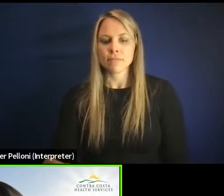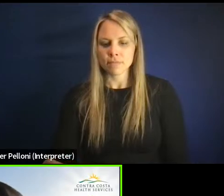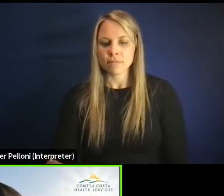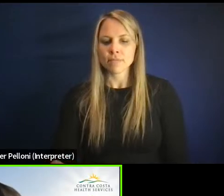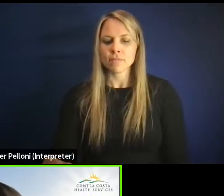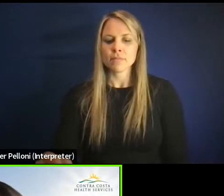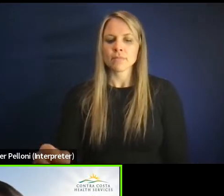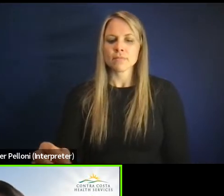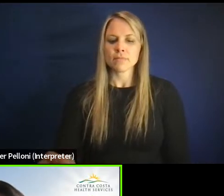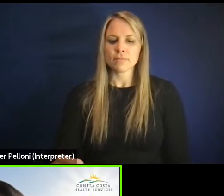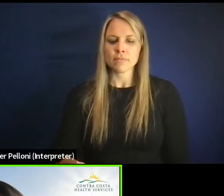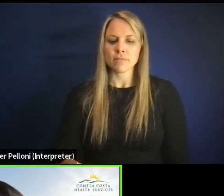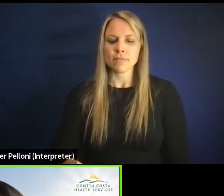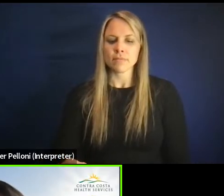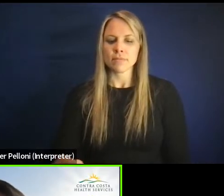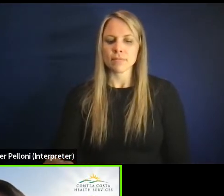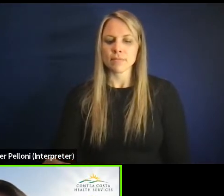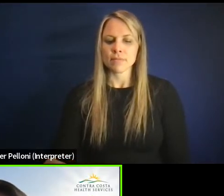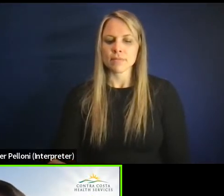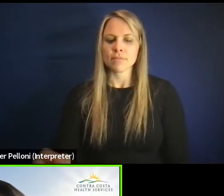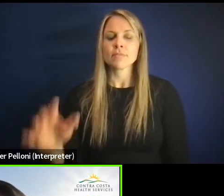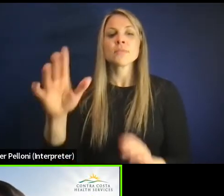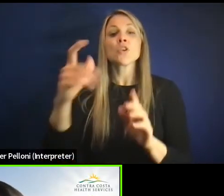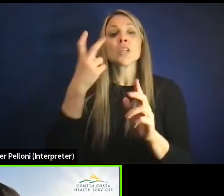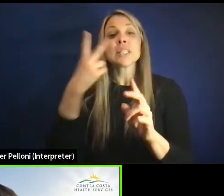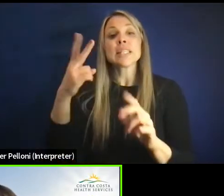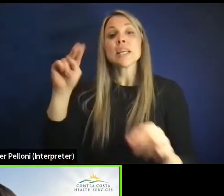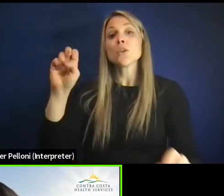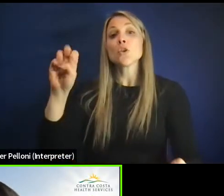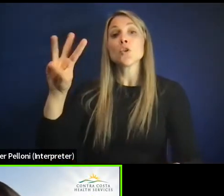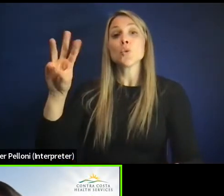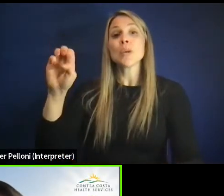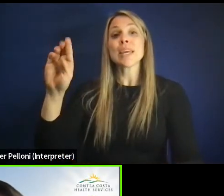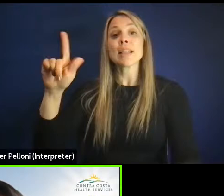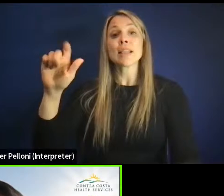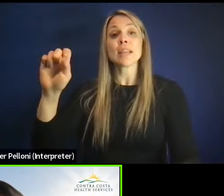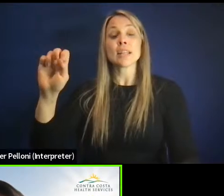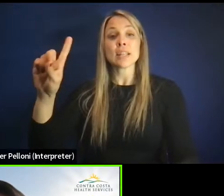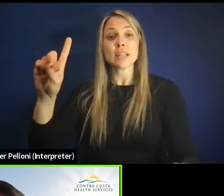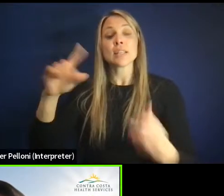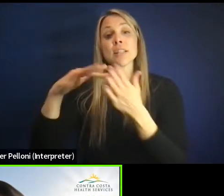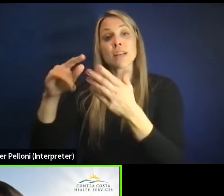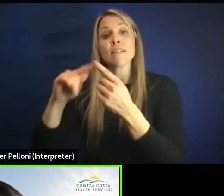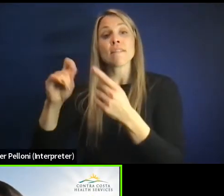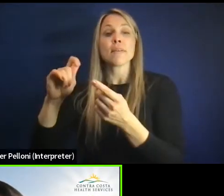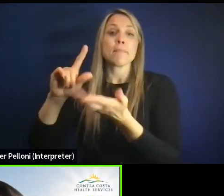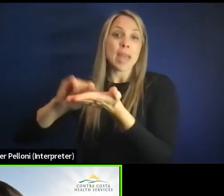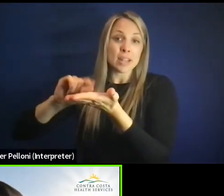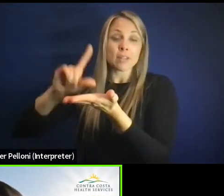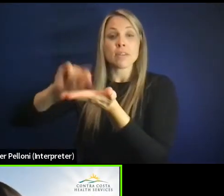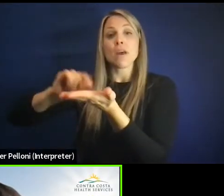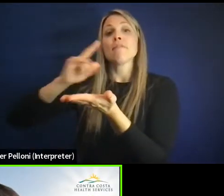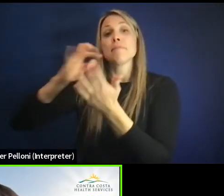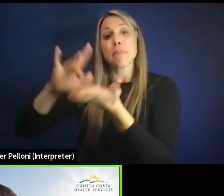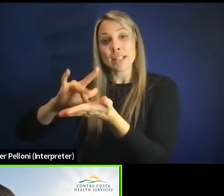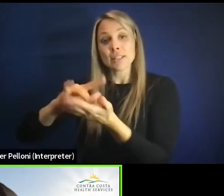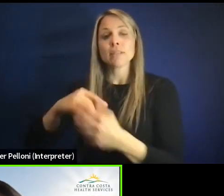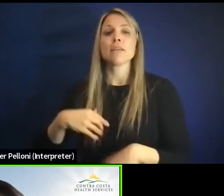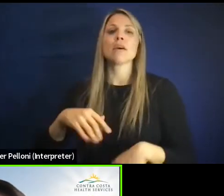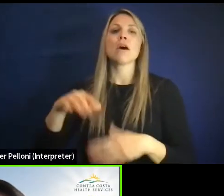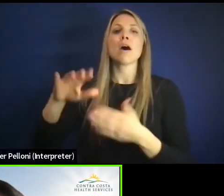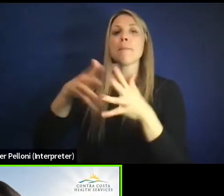medical journals like the New England Journal of Medicine, the Journal of the American Medical